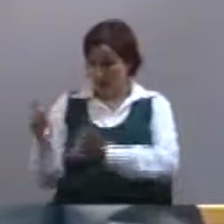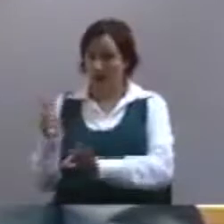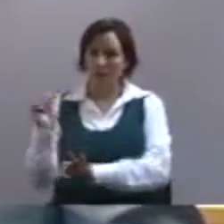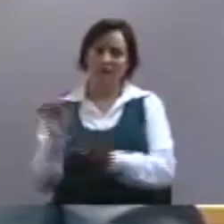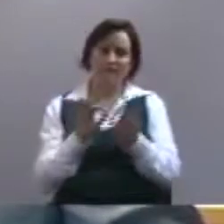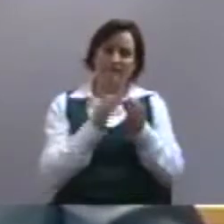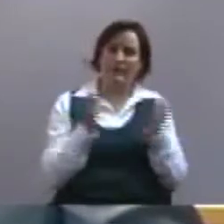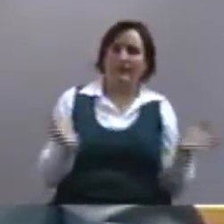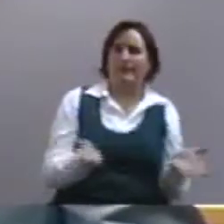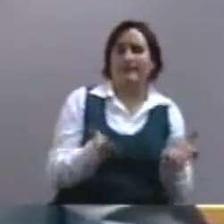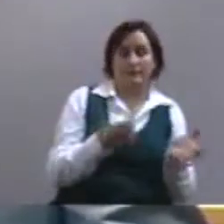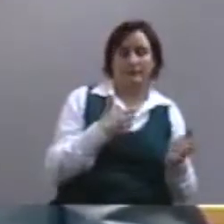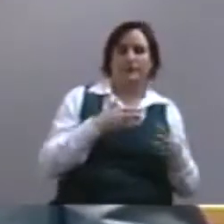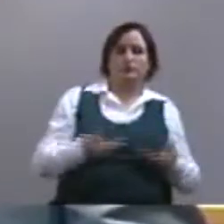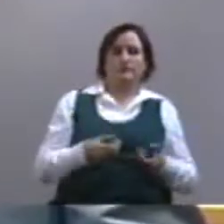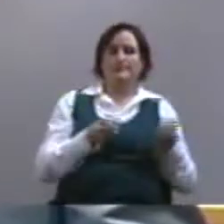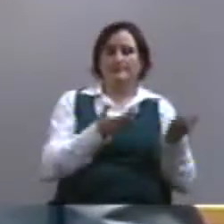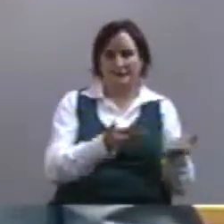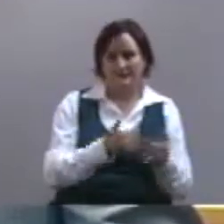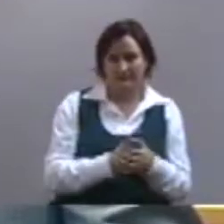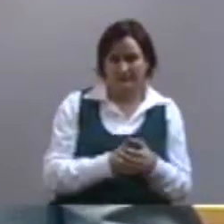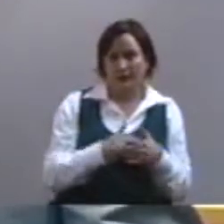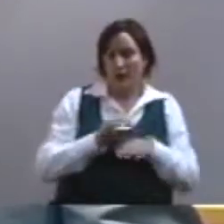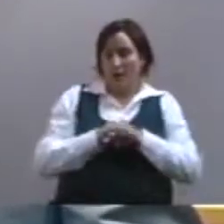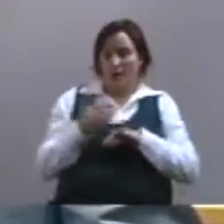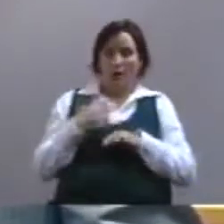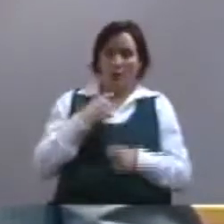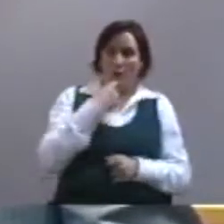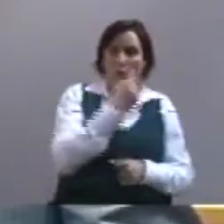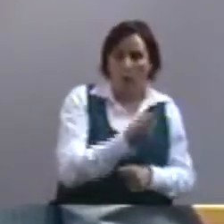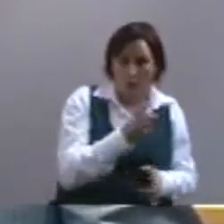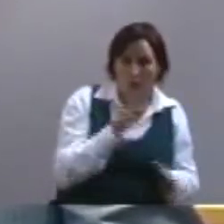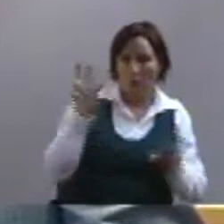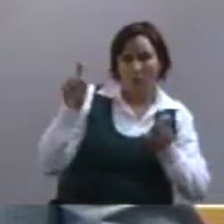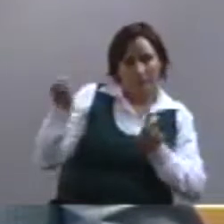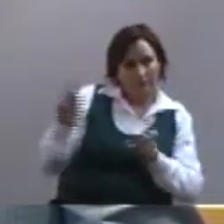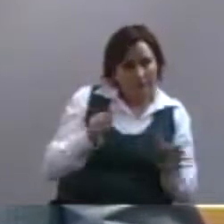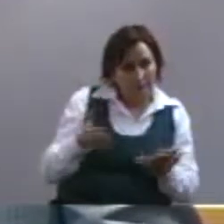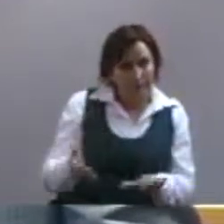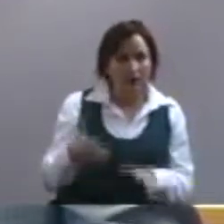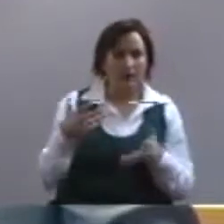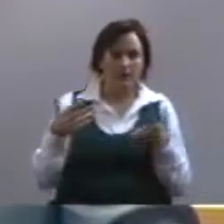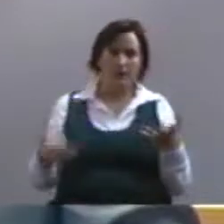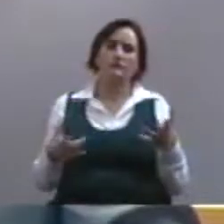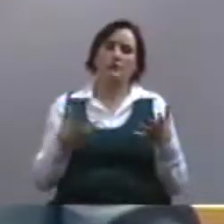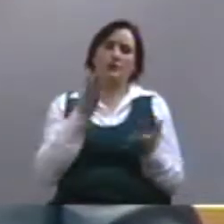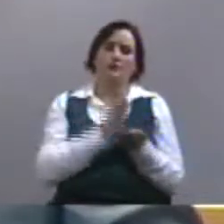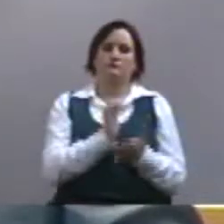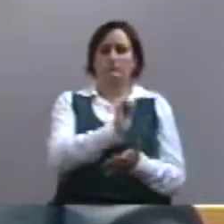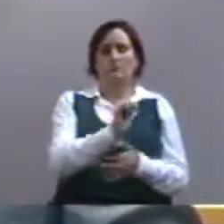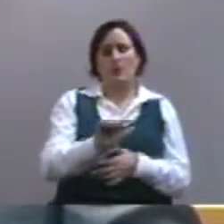support, conveying the death message until support structures are in place, like your local